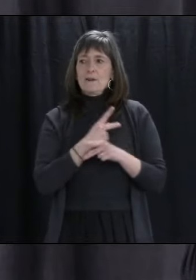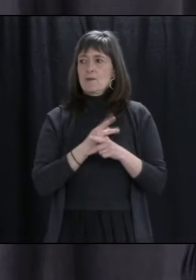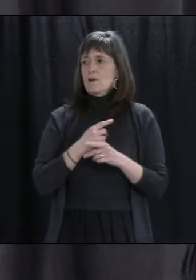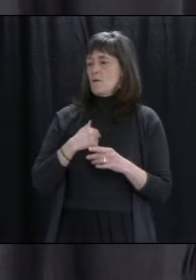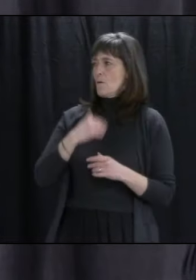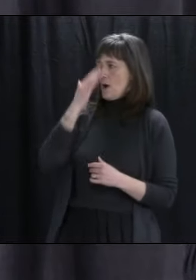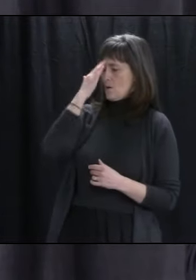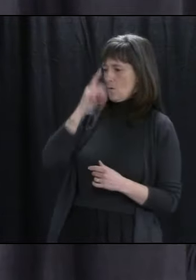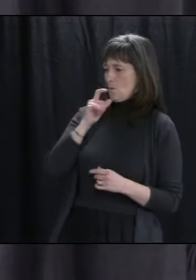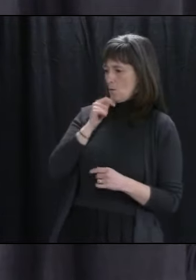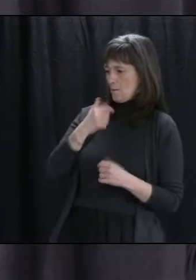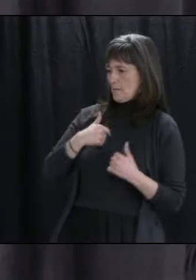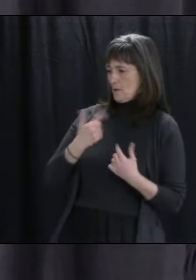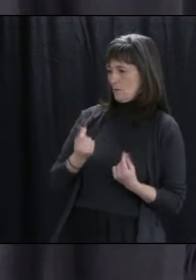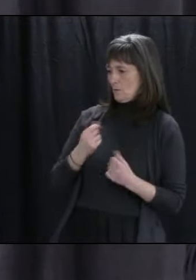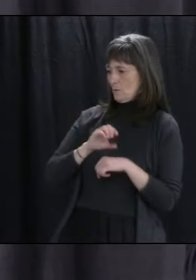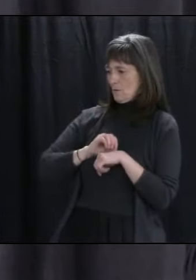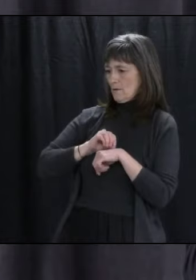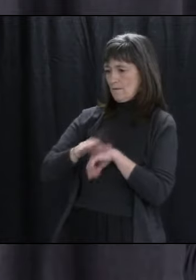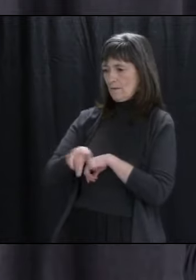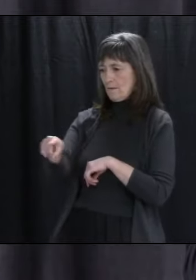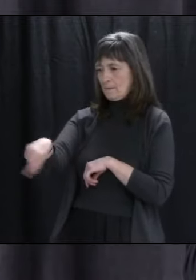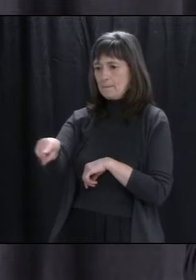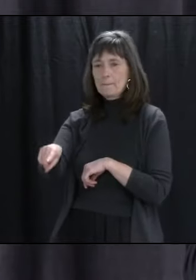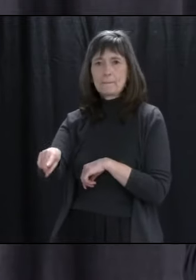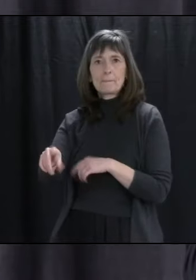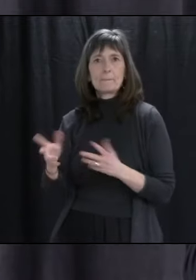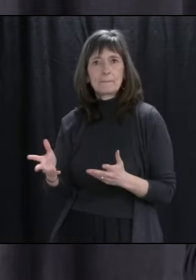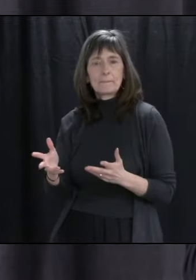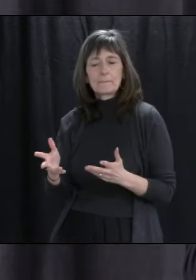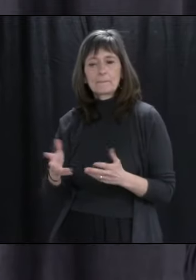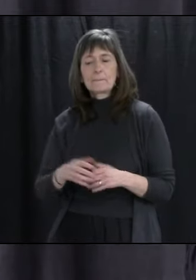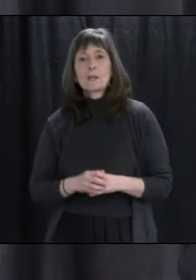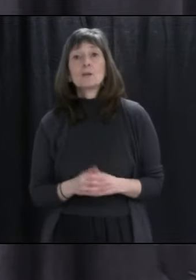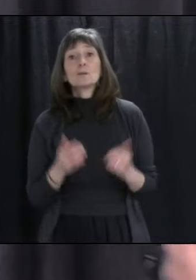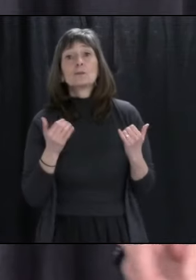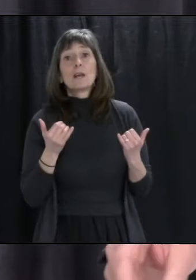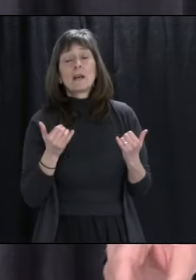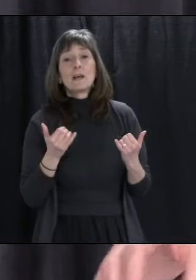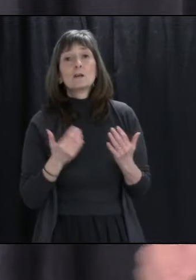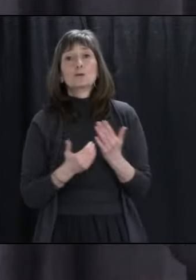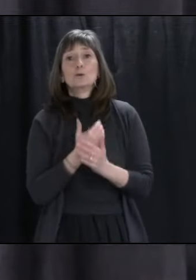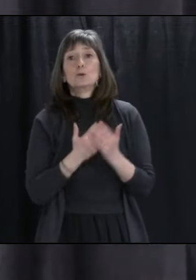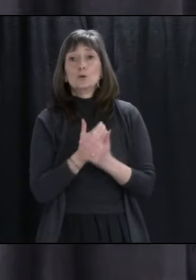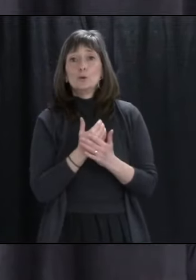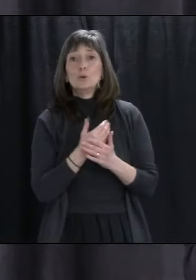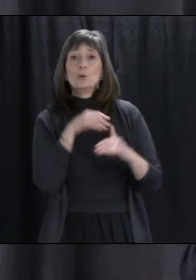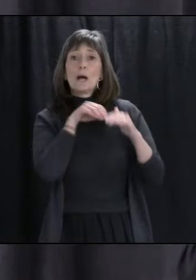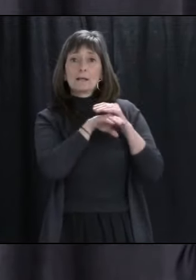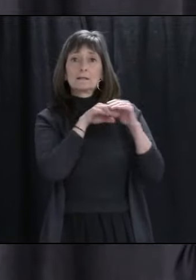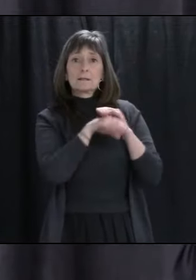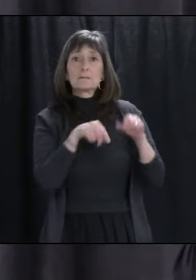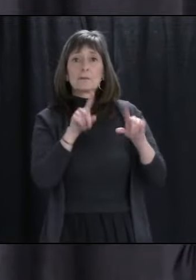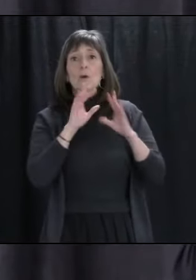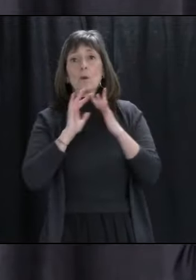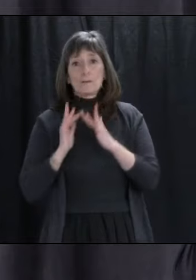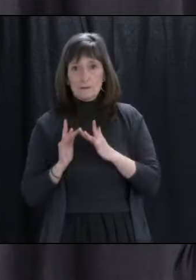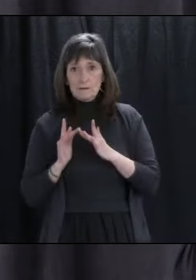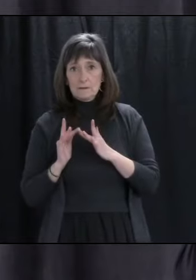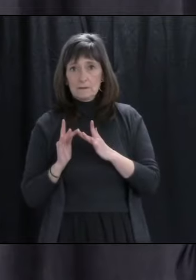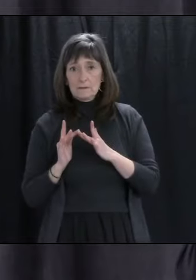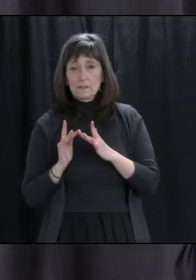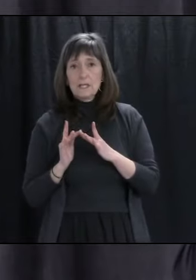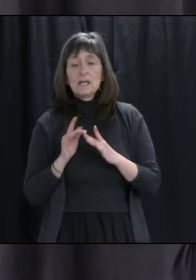society, today that we are not launching a new portal, it's at COVID-19 data. It's at our website. If we